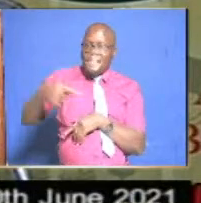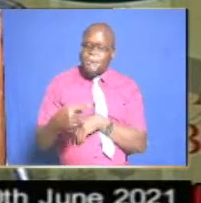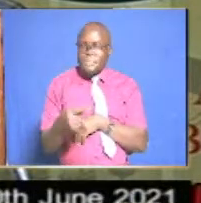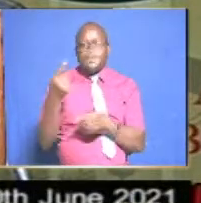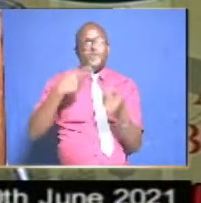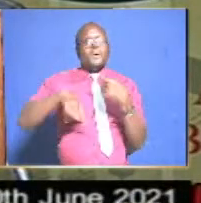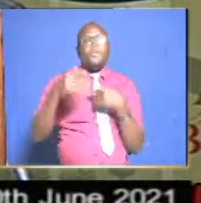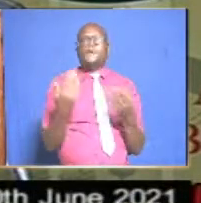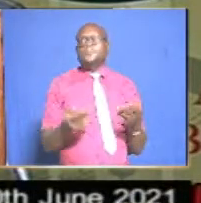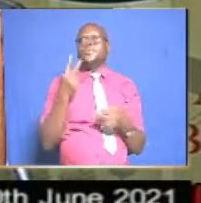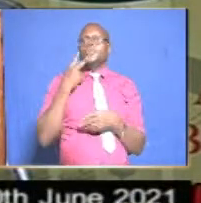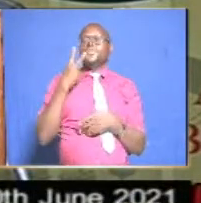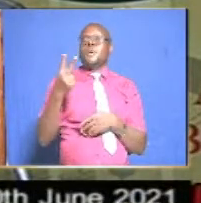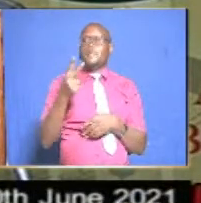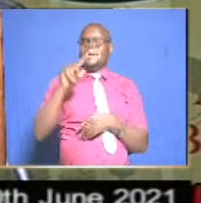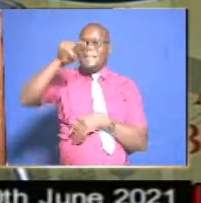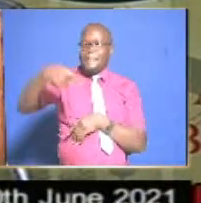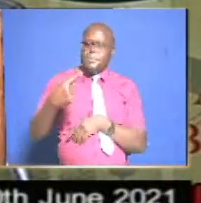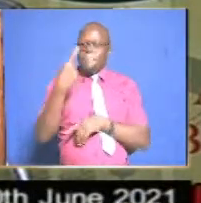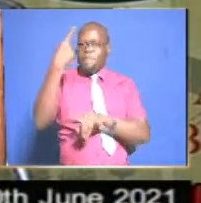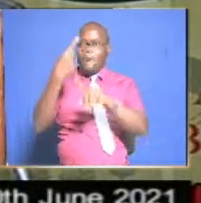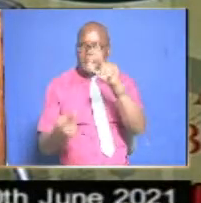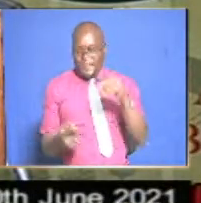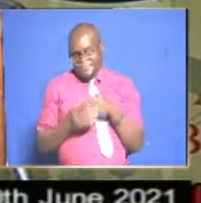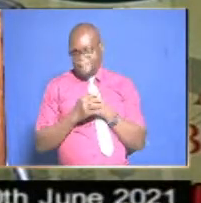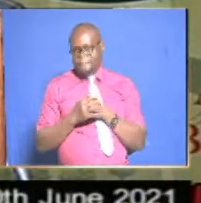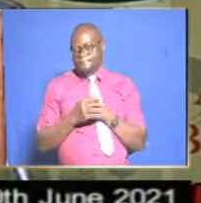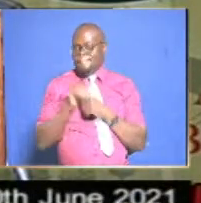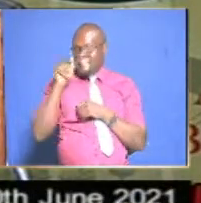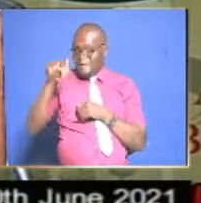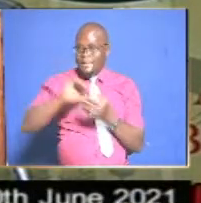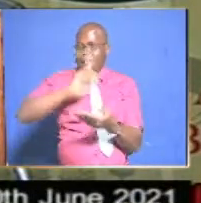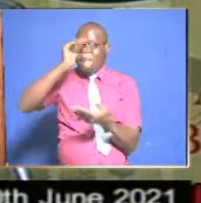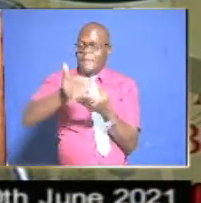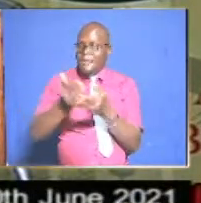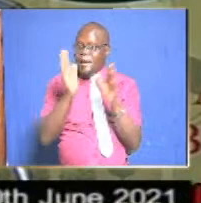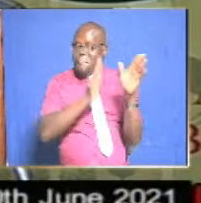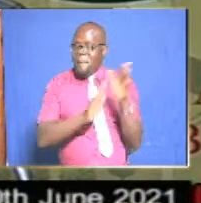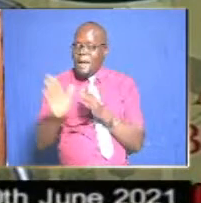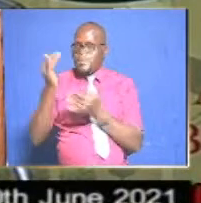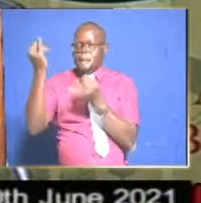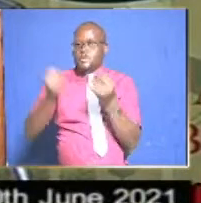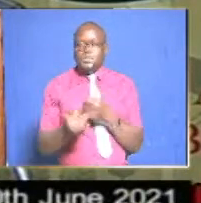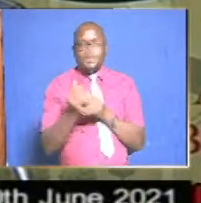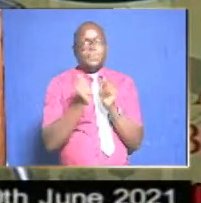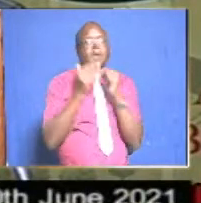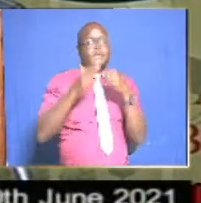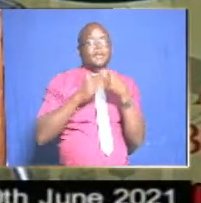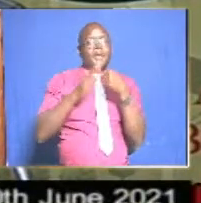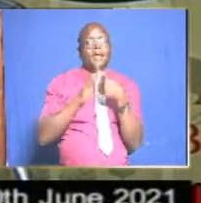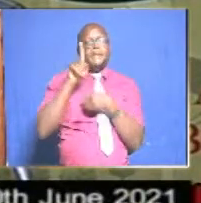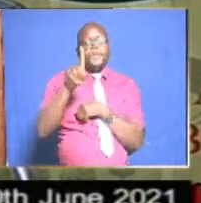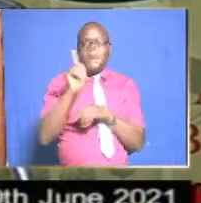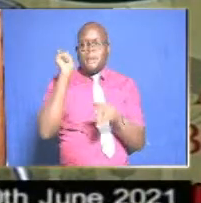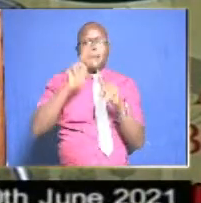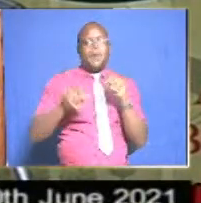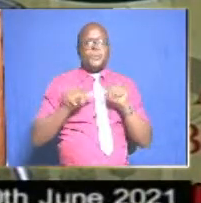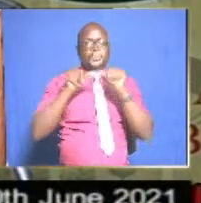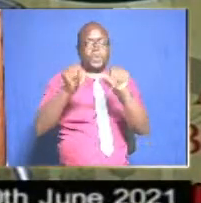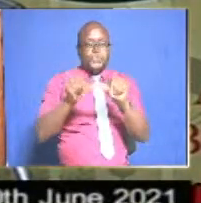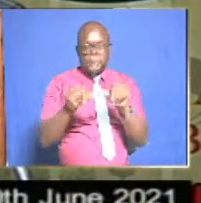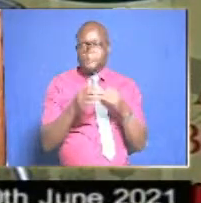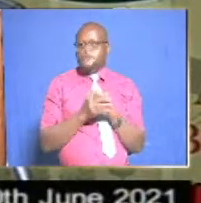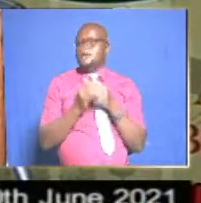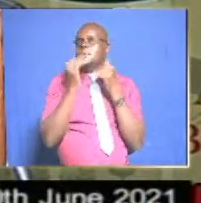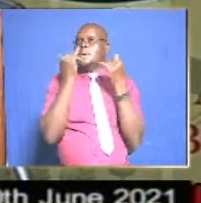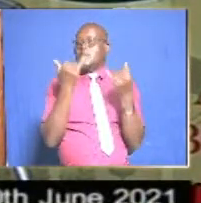about Kenya shilling 200,000 per year, and therefore the prevailing funding arrangement introduced in 1991 is unsustainable. Under the